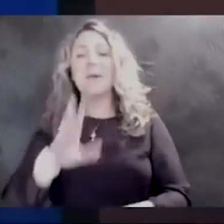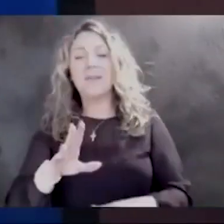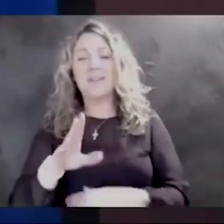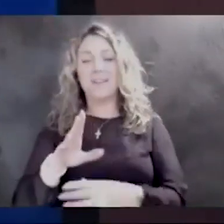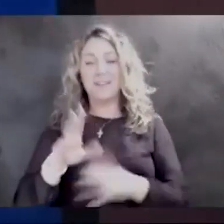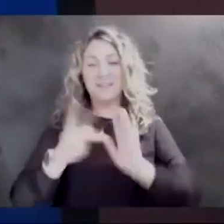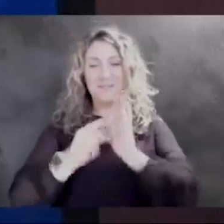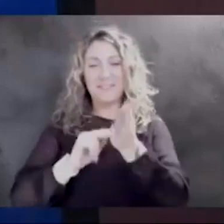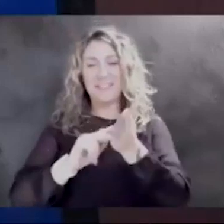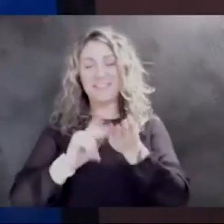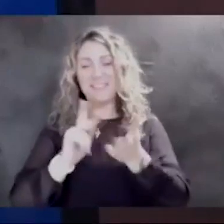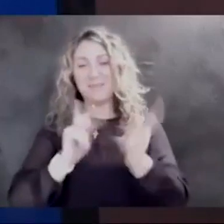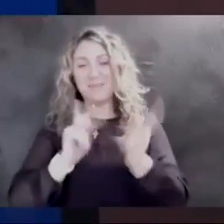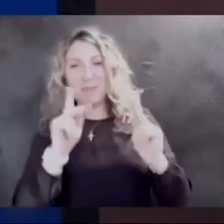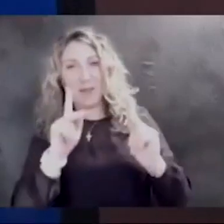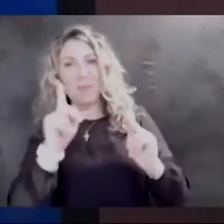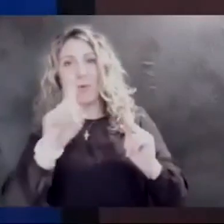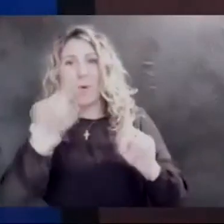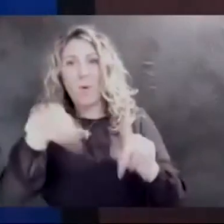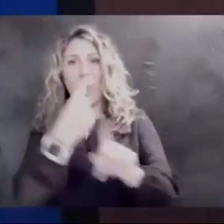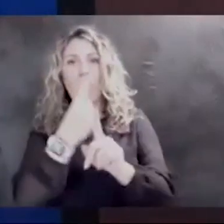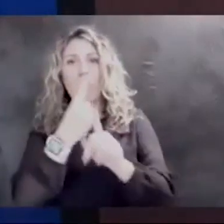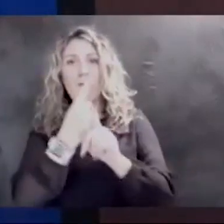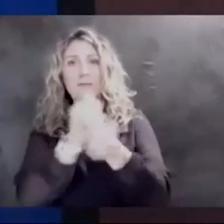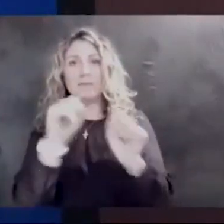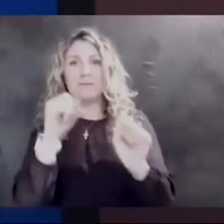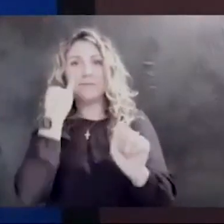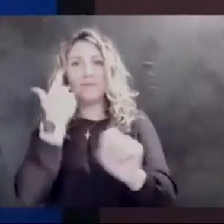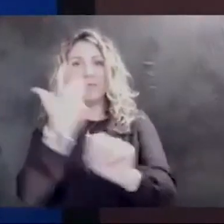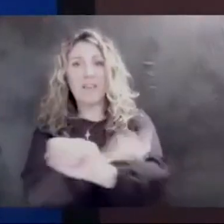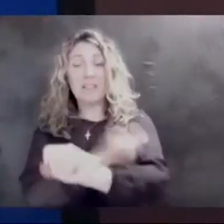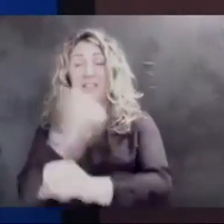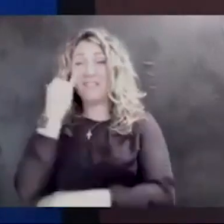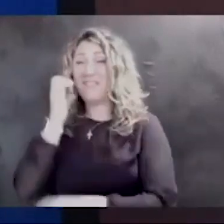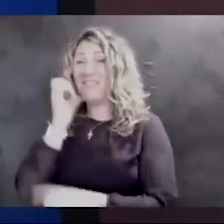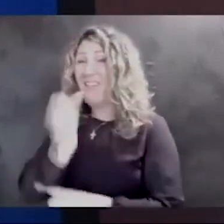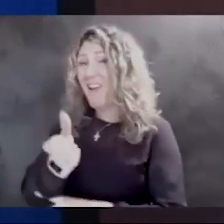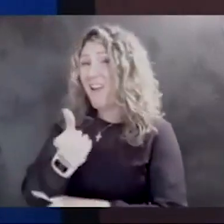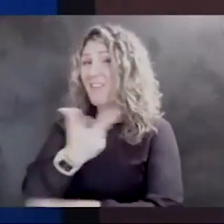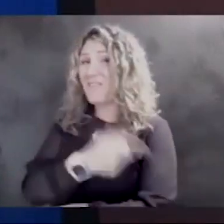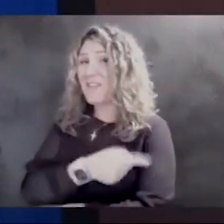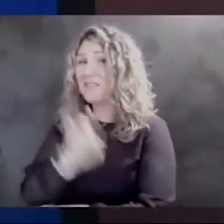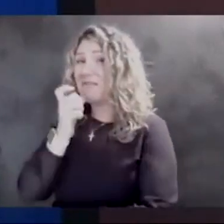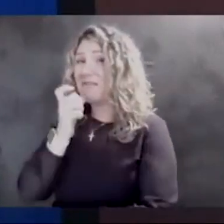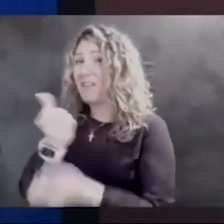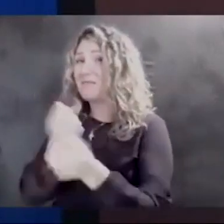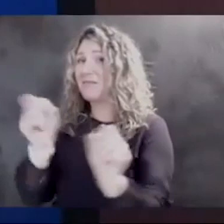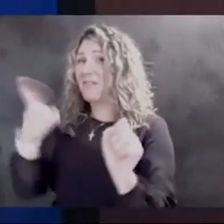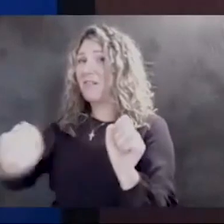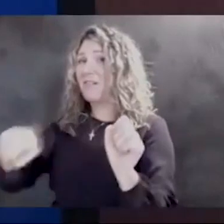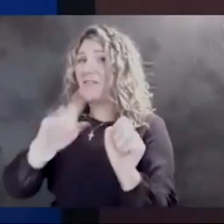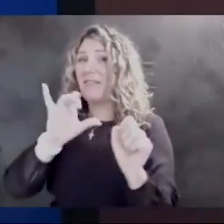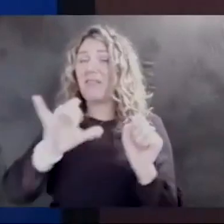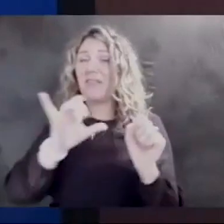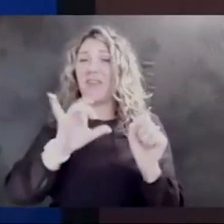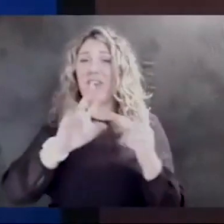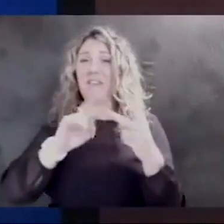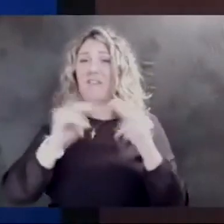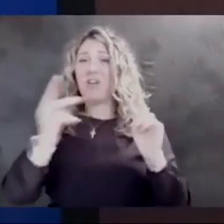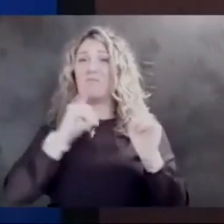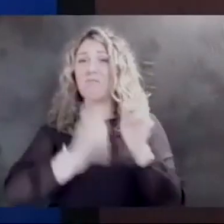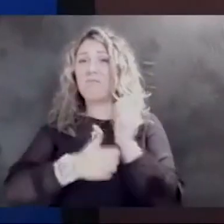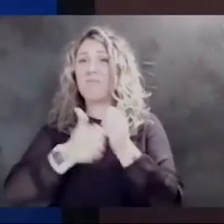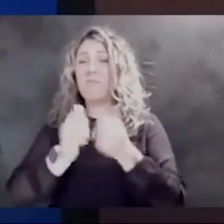if you've been vaccinated, because if you haven't been vaccinated, you're not safe. And the Delta variant is the most dangerous of the variants